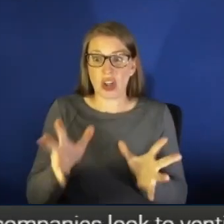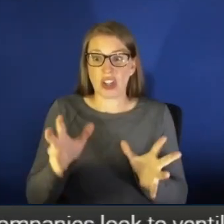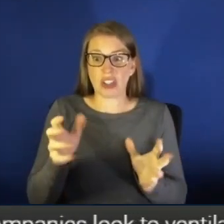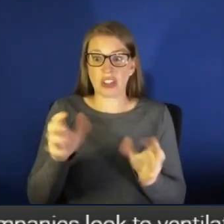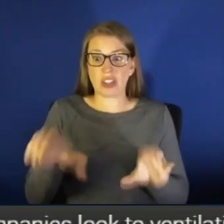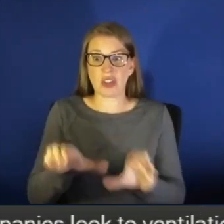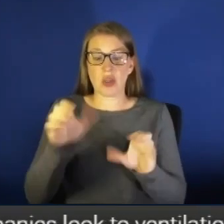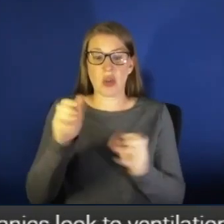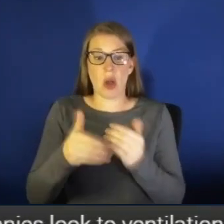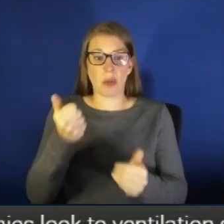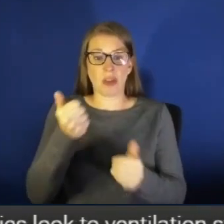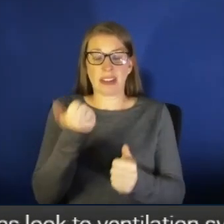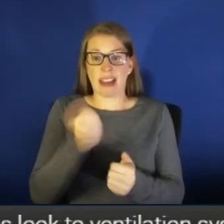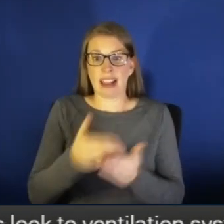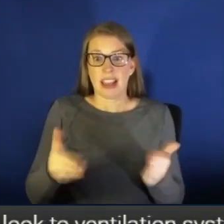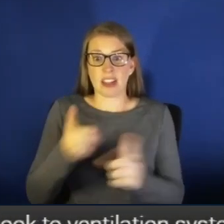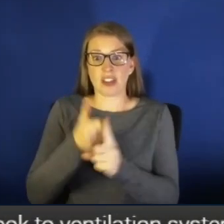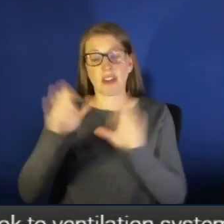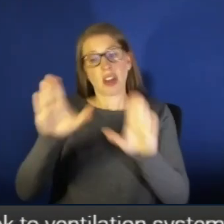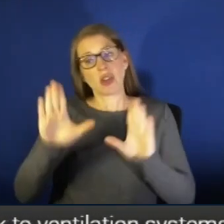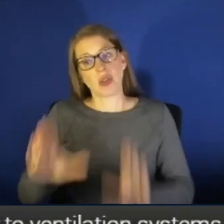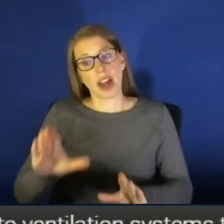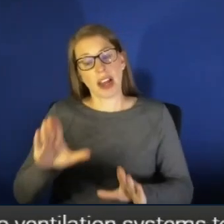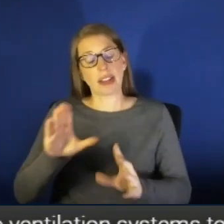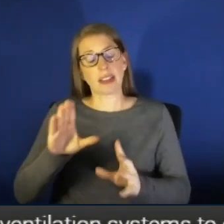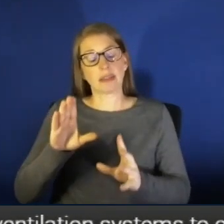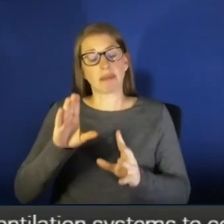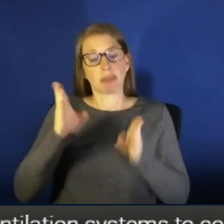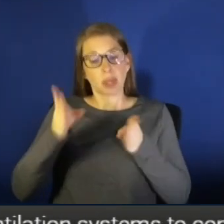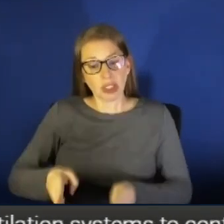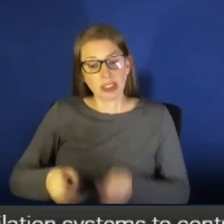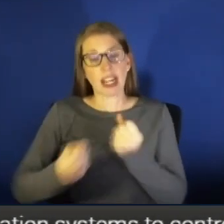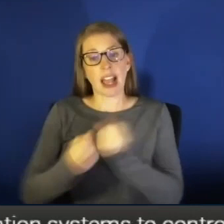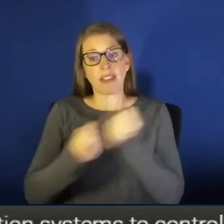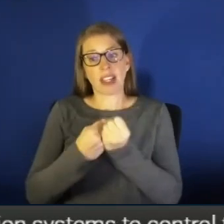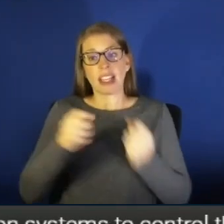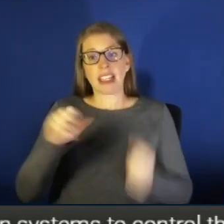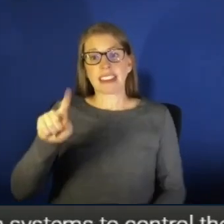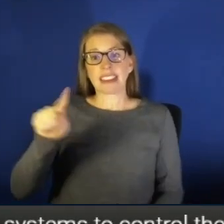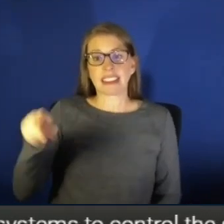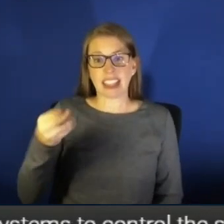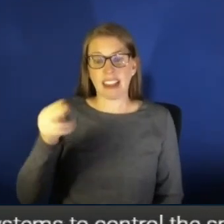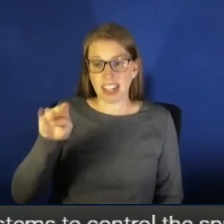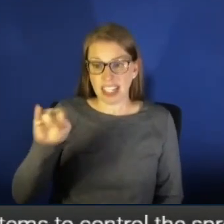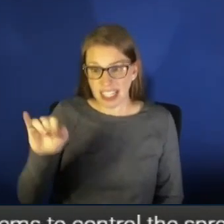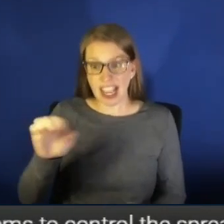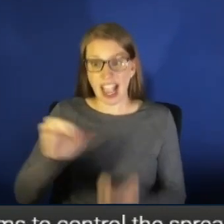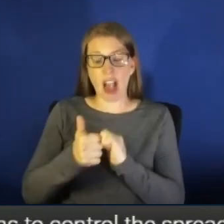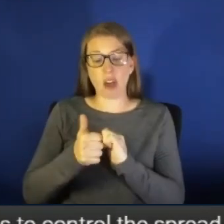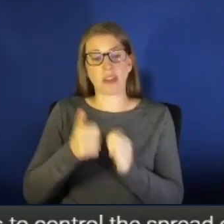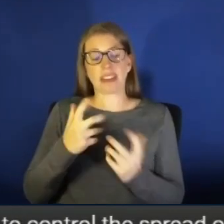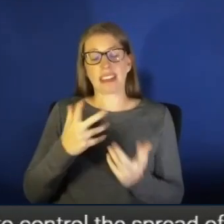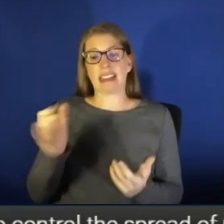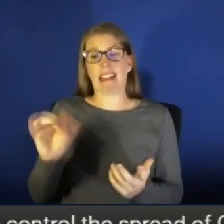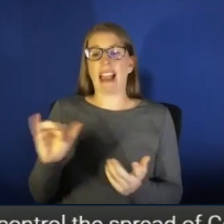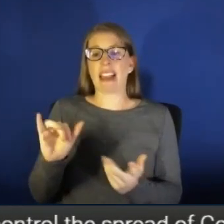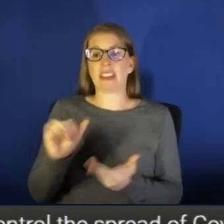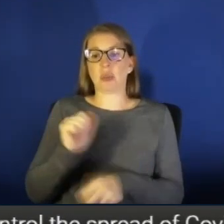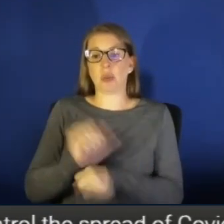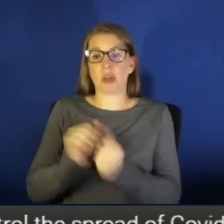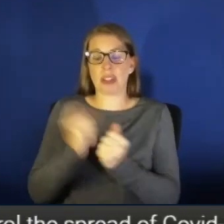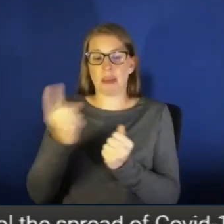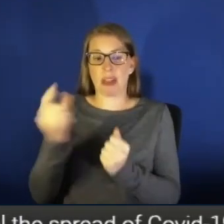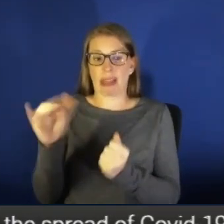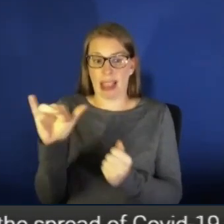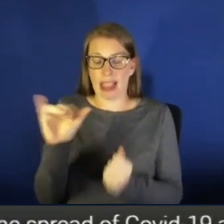story because you're such a great person and advocate, and we appreciate that. Stephanie, what's it like to work with someone like David and to know that you're helping them and that you're helping